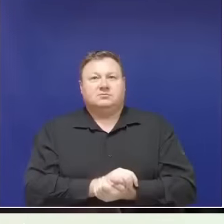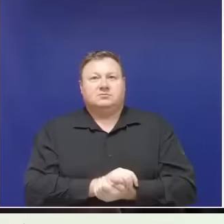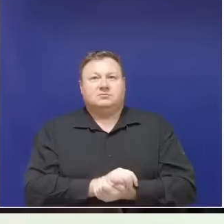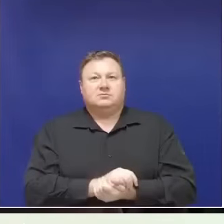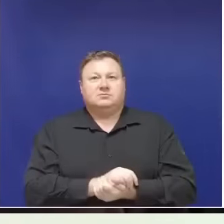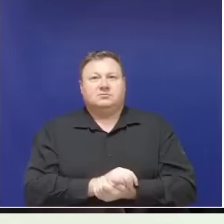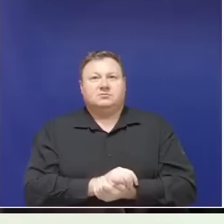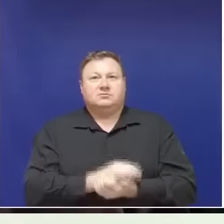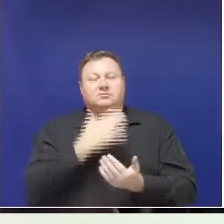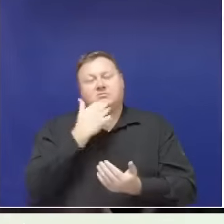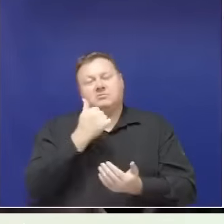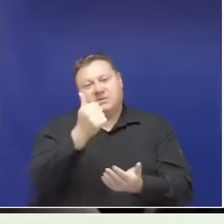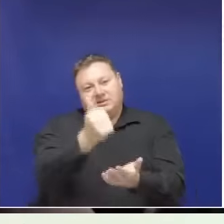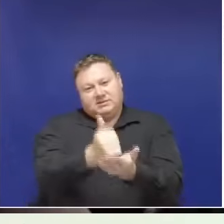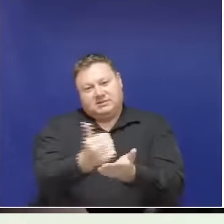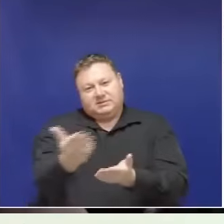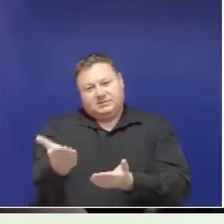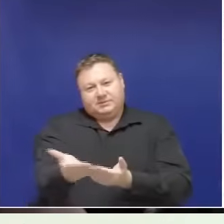Please be seated.